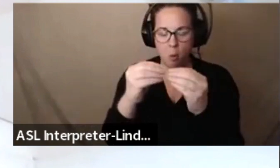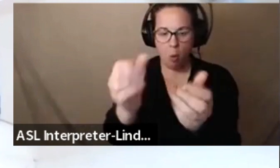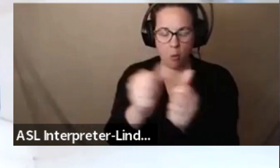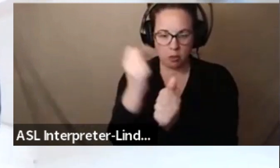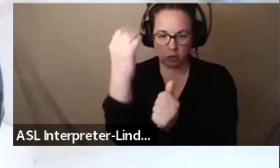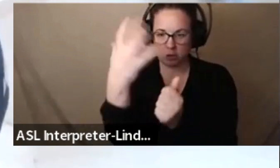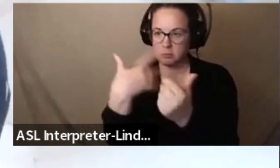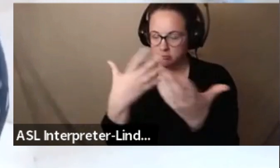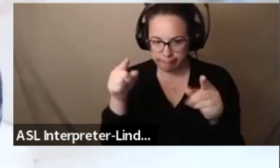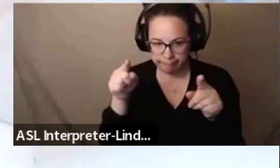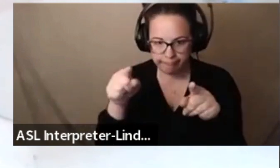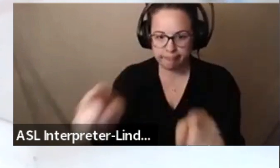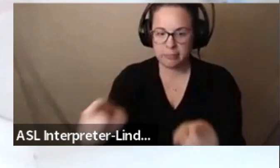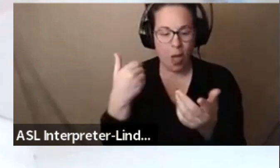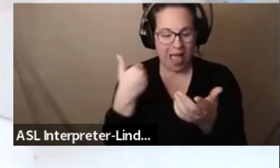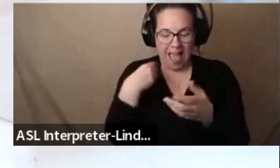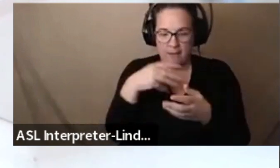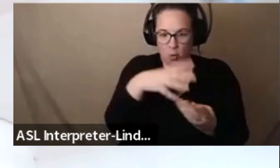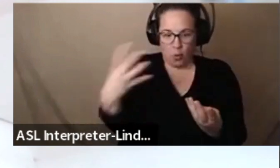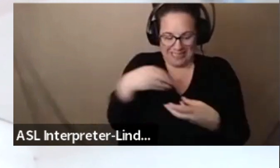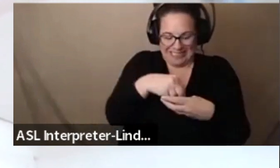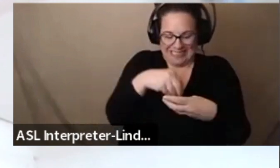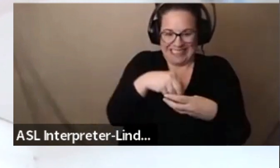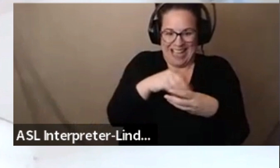pieces, because it's screaming at you to do it.